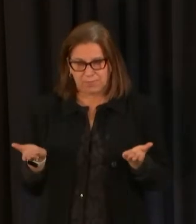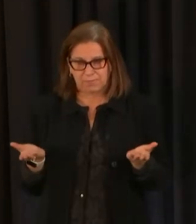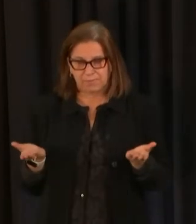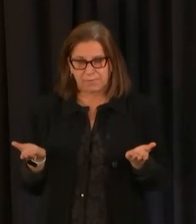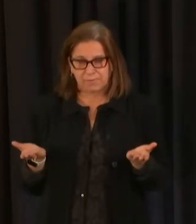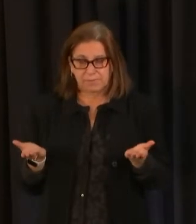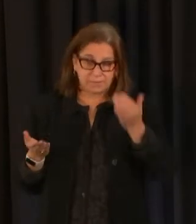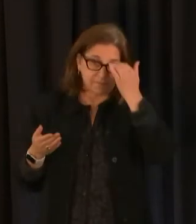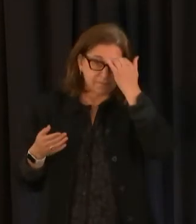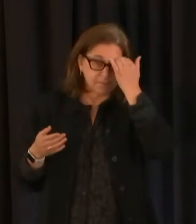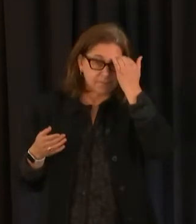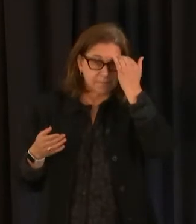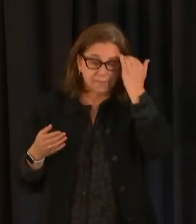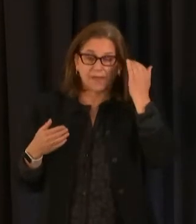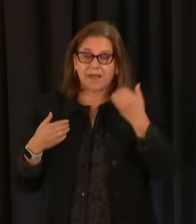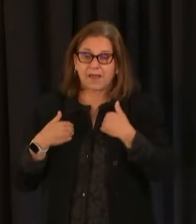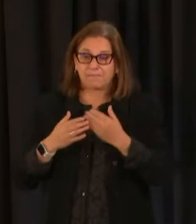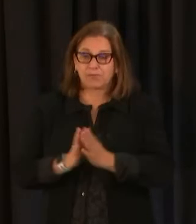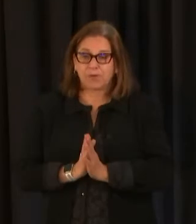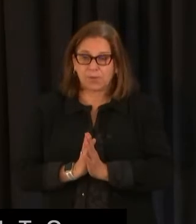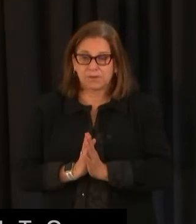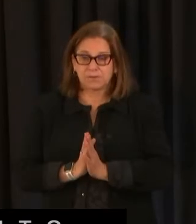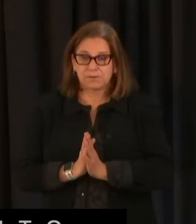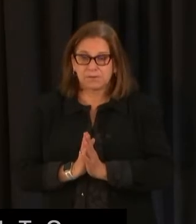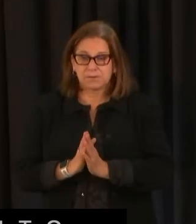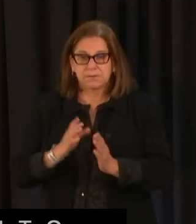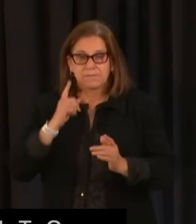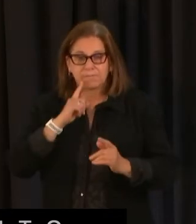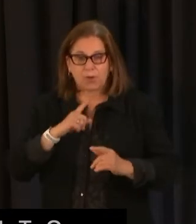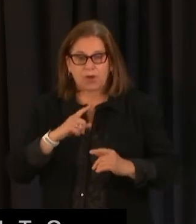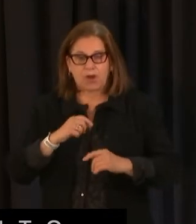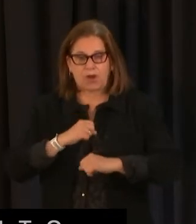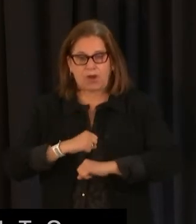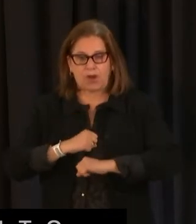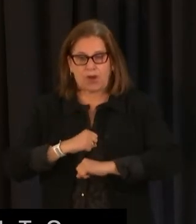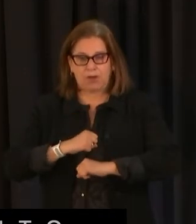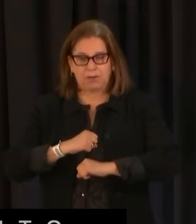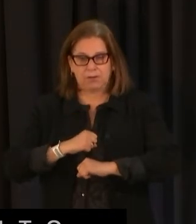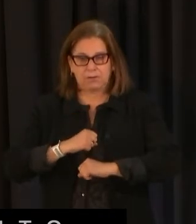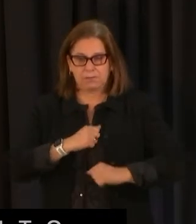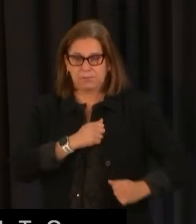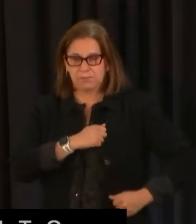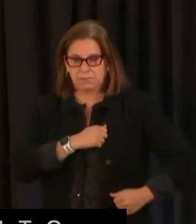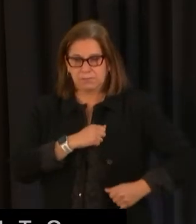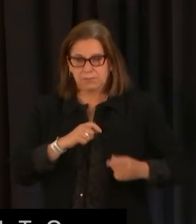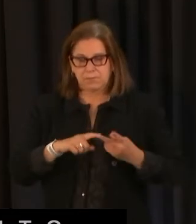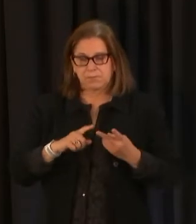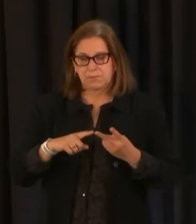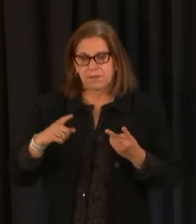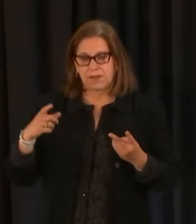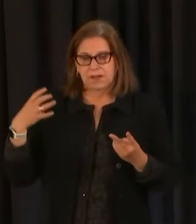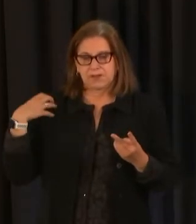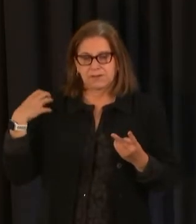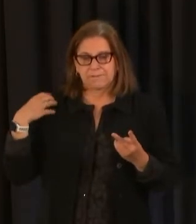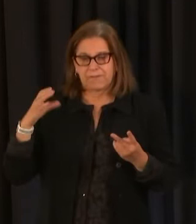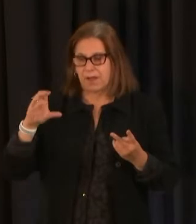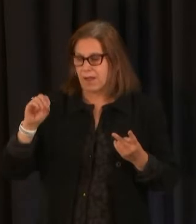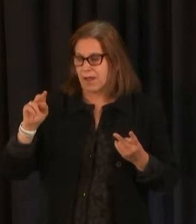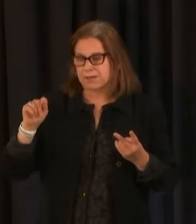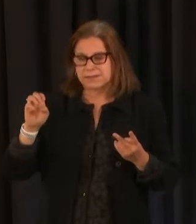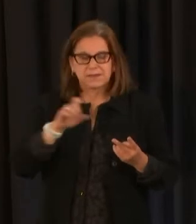request into the Guard. Chief Conti has also put our police force